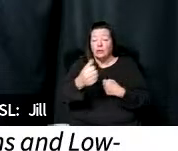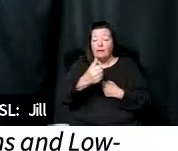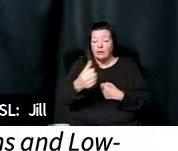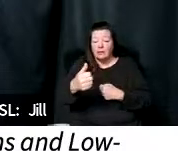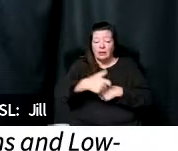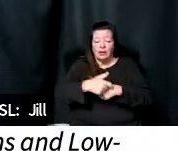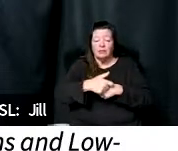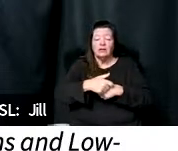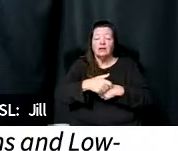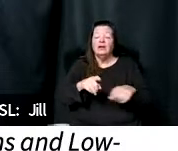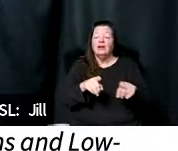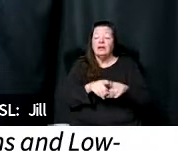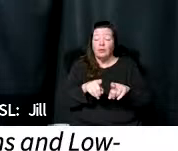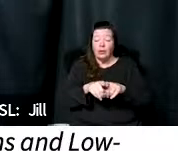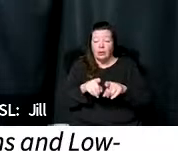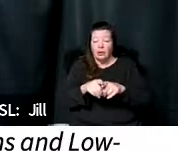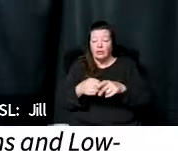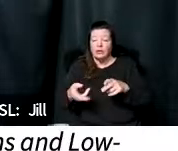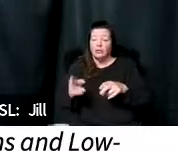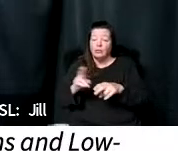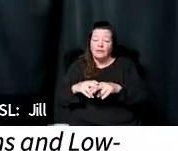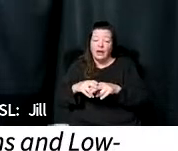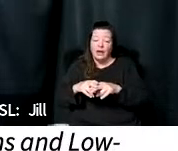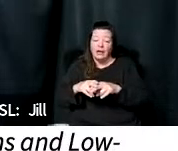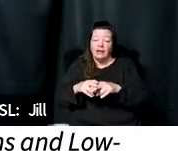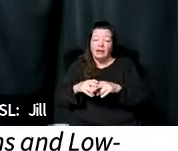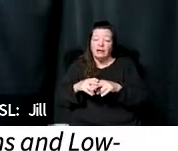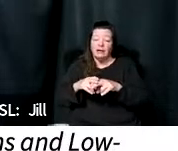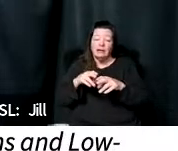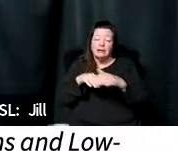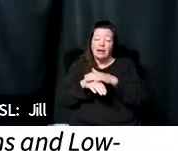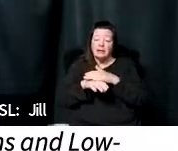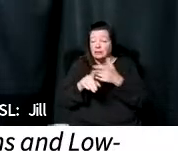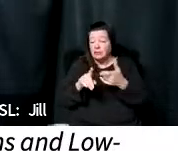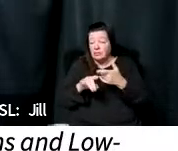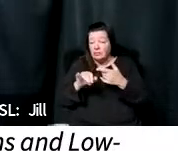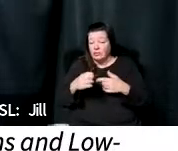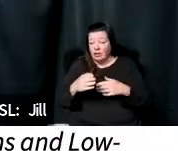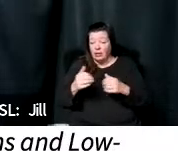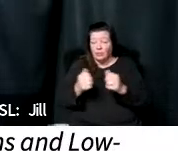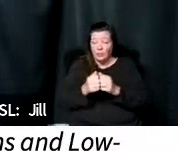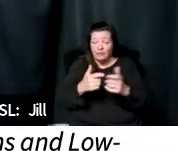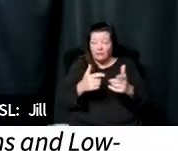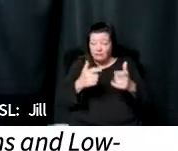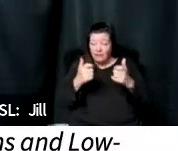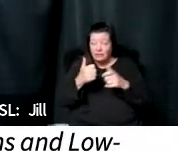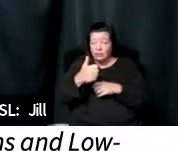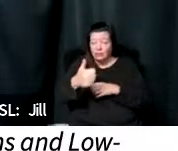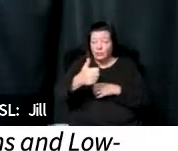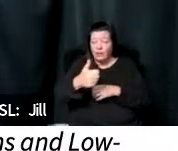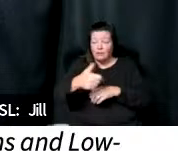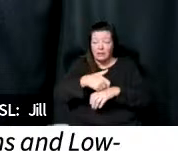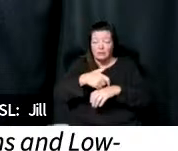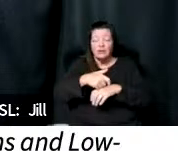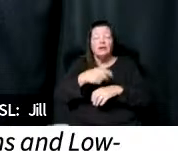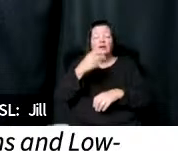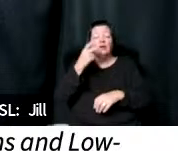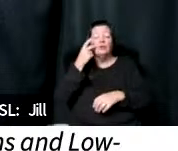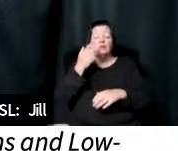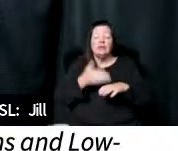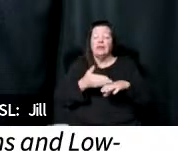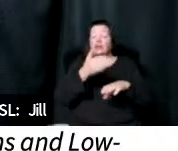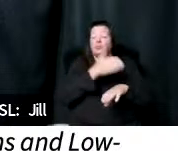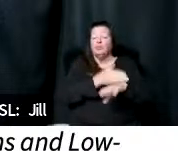also will provide an increased access to jobs with the faster travel times. We do see improved air